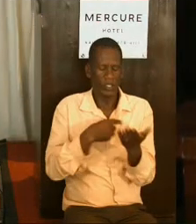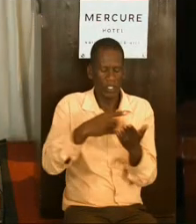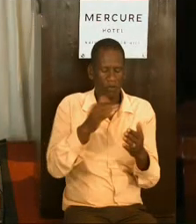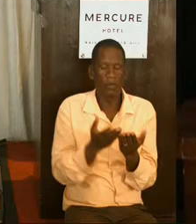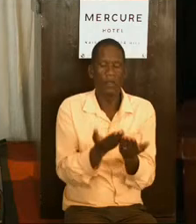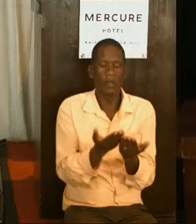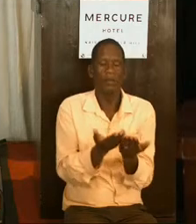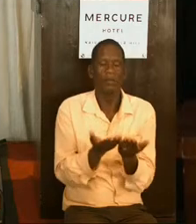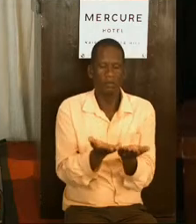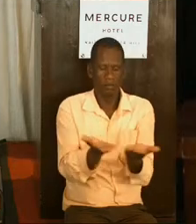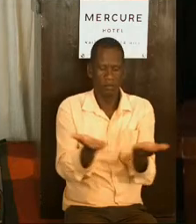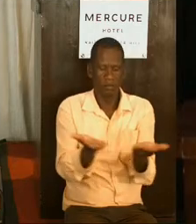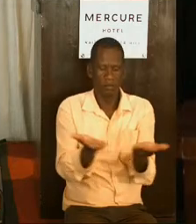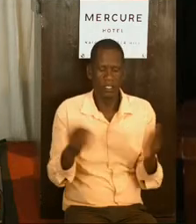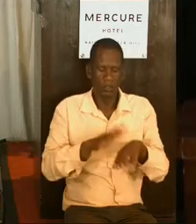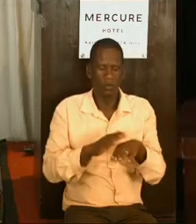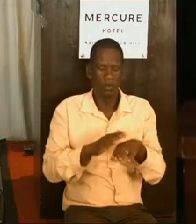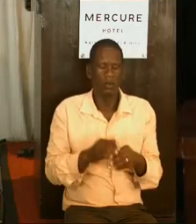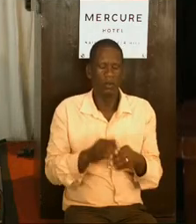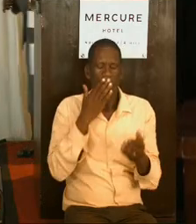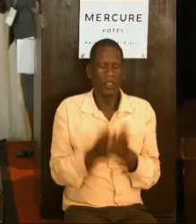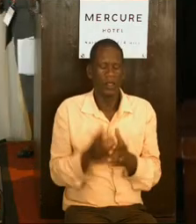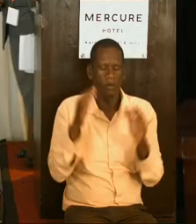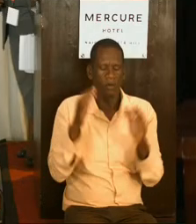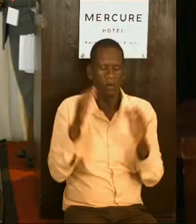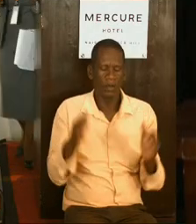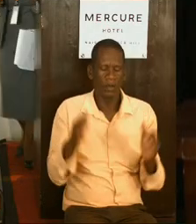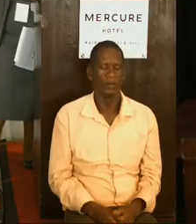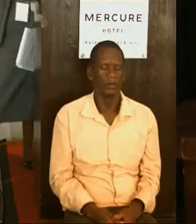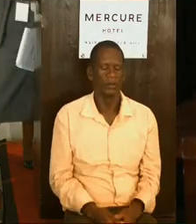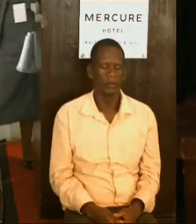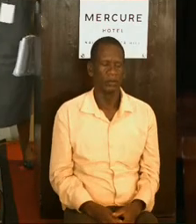plenary that will be great thank you very much